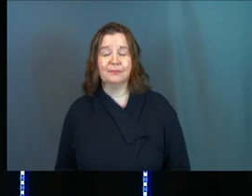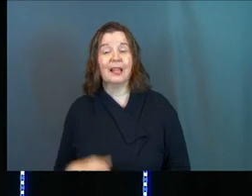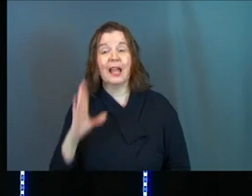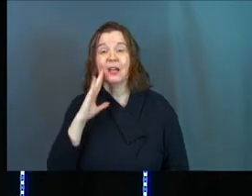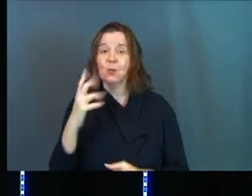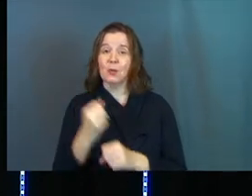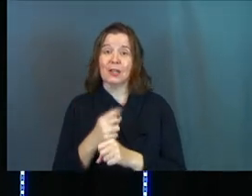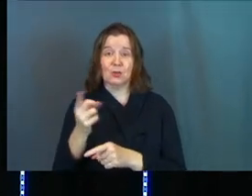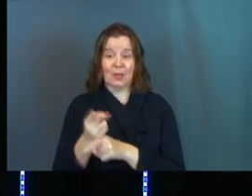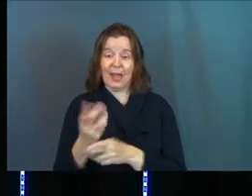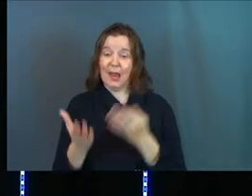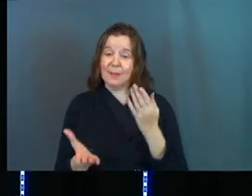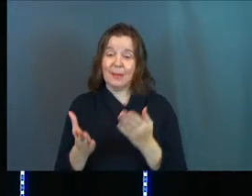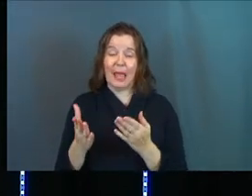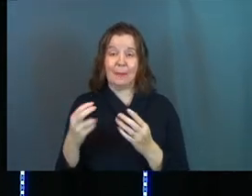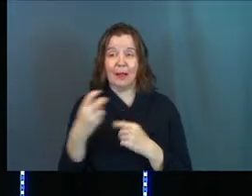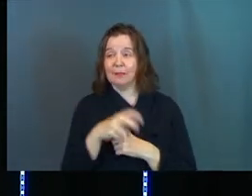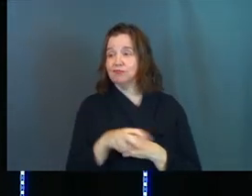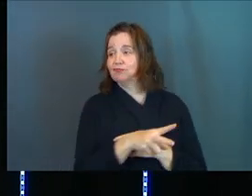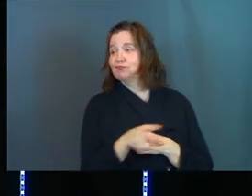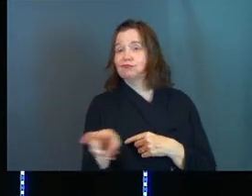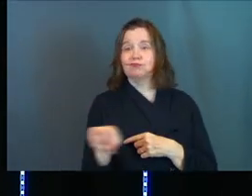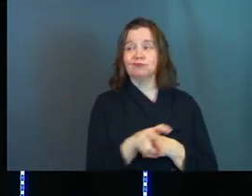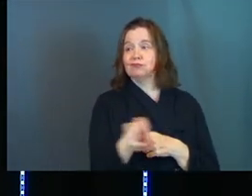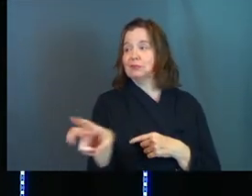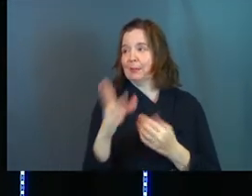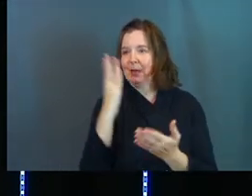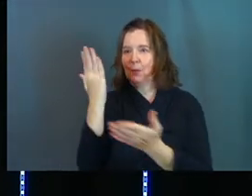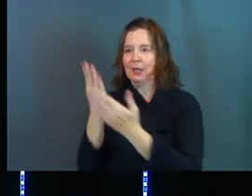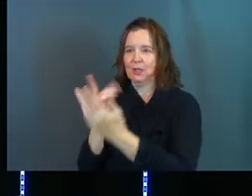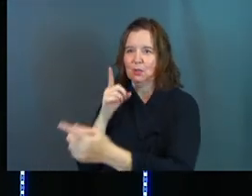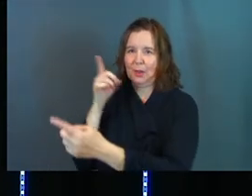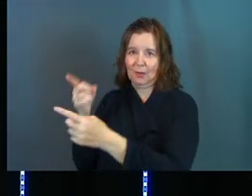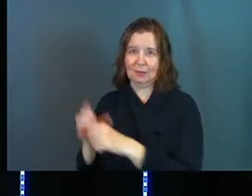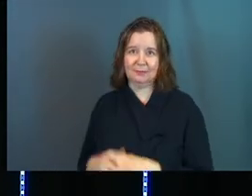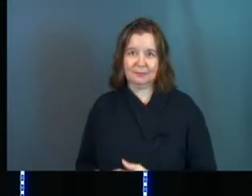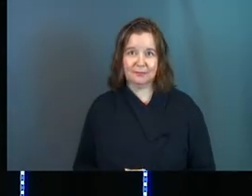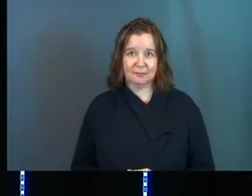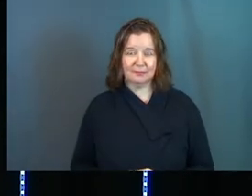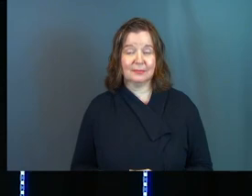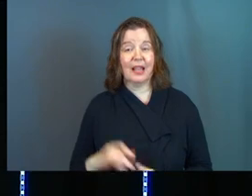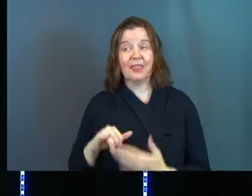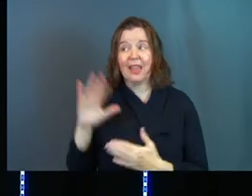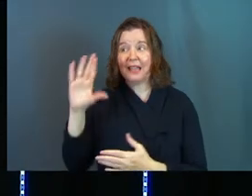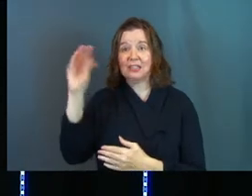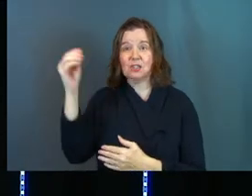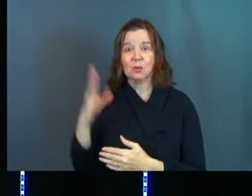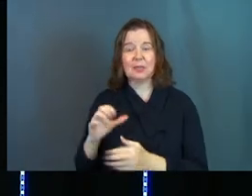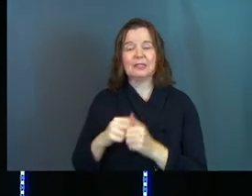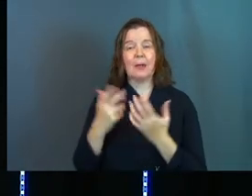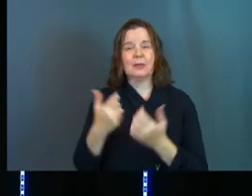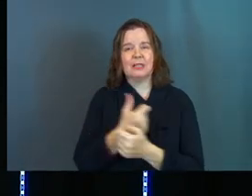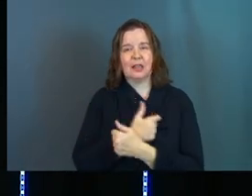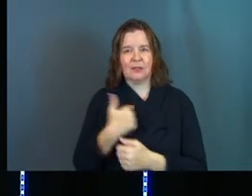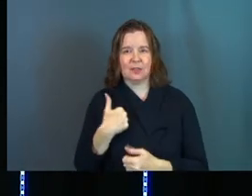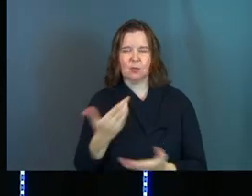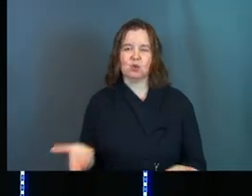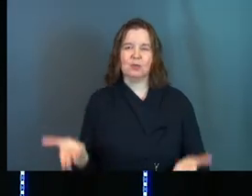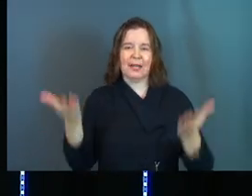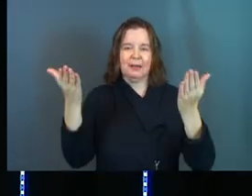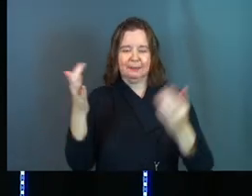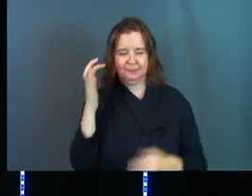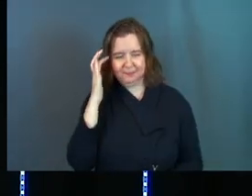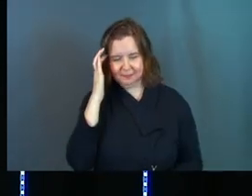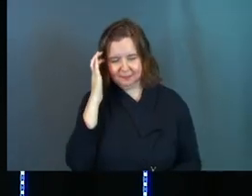And he will get you there. It may be the scenic route, but he will get you there. And that's his grace. That's just how much he loves us. Would you guys